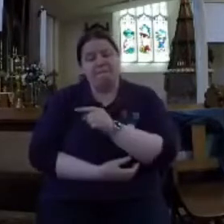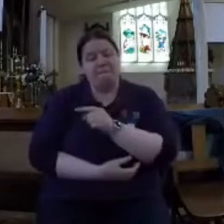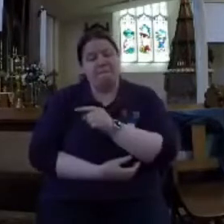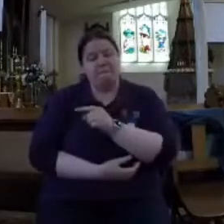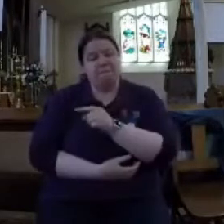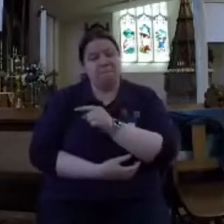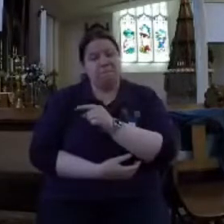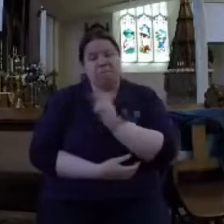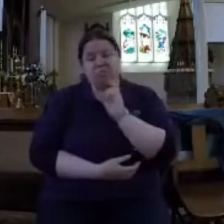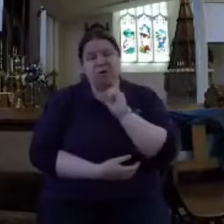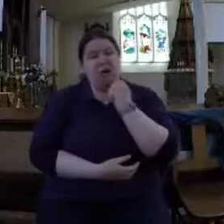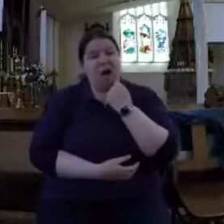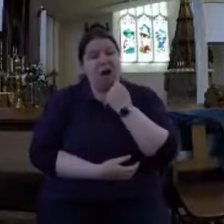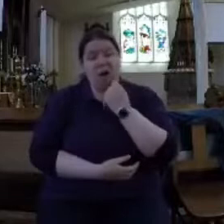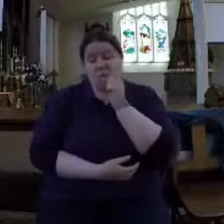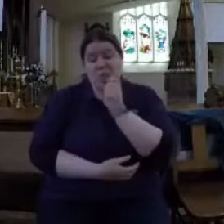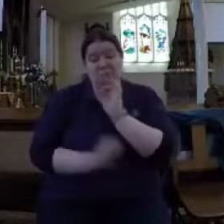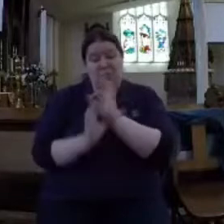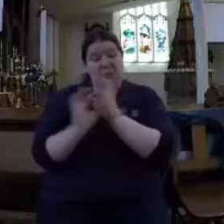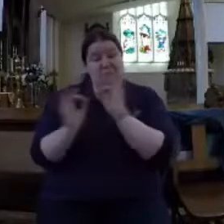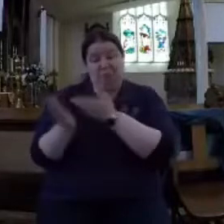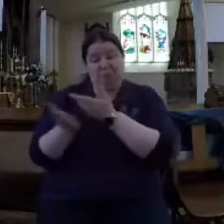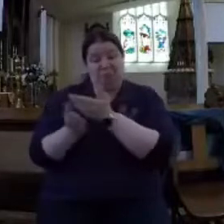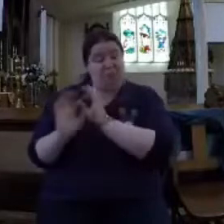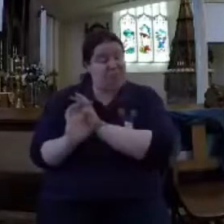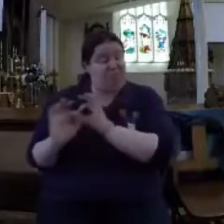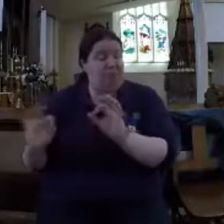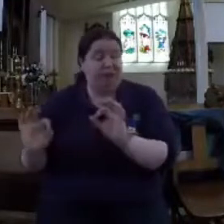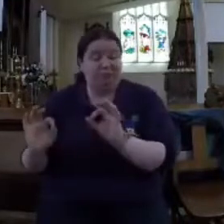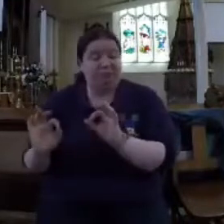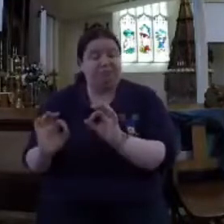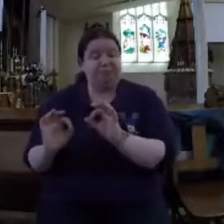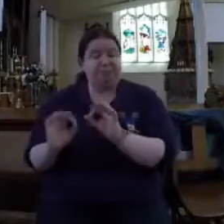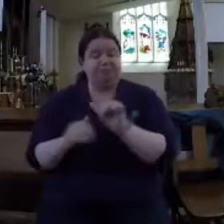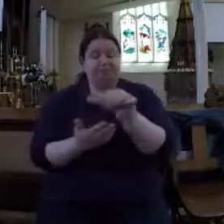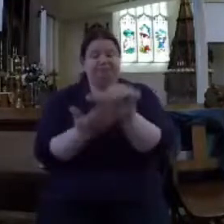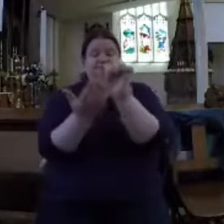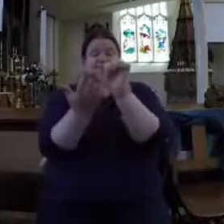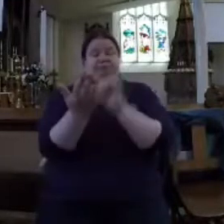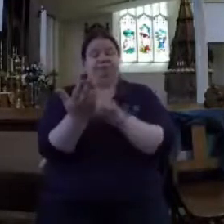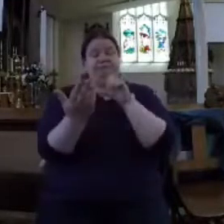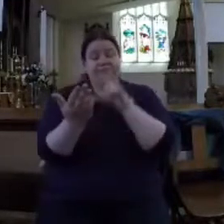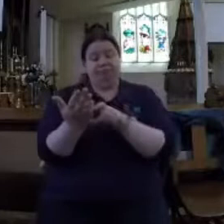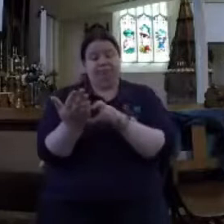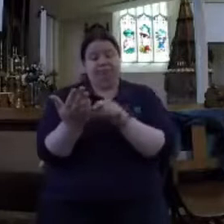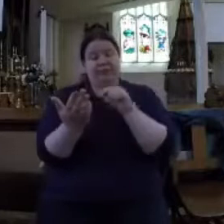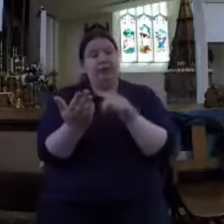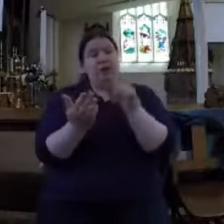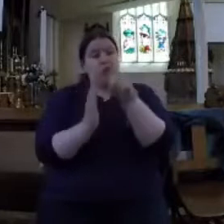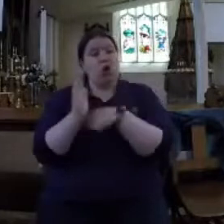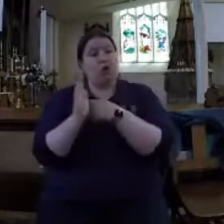not speak a kind word to him. And then the next verse tells us that Joseph had a